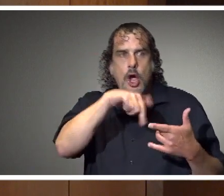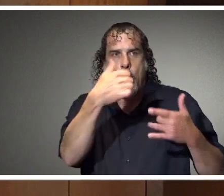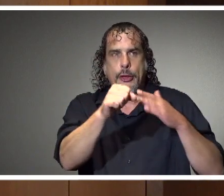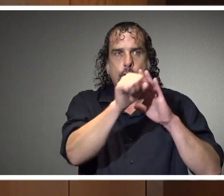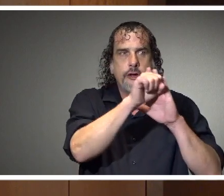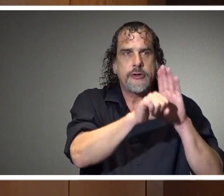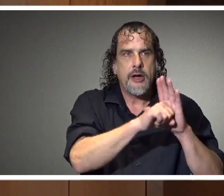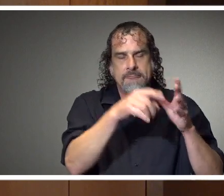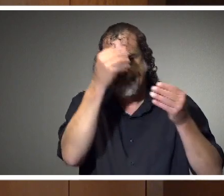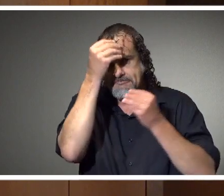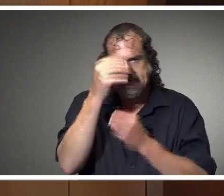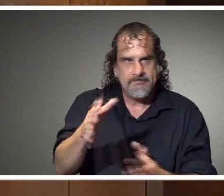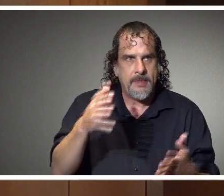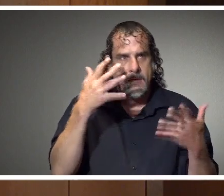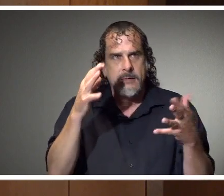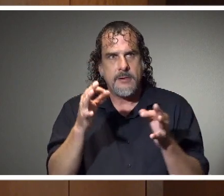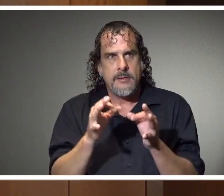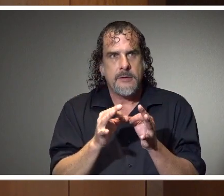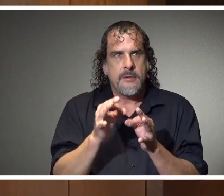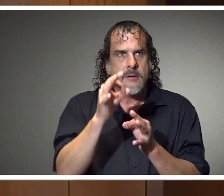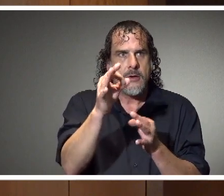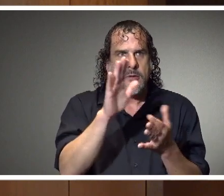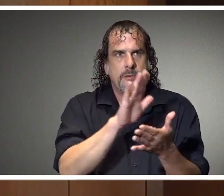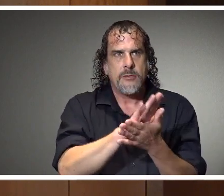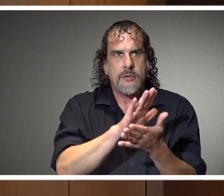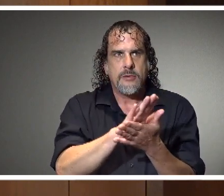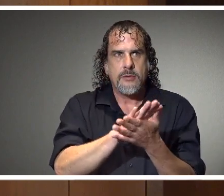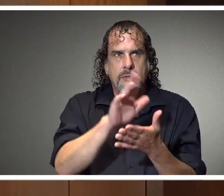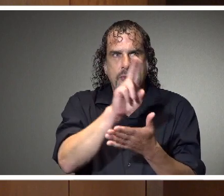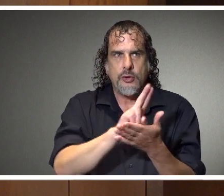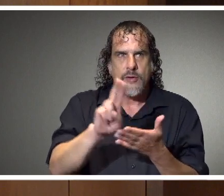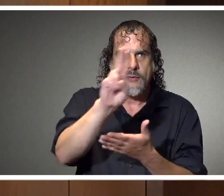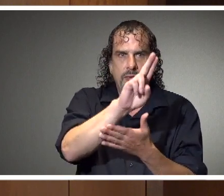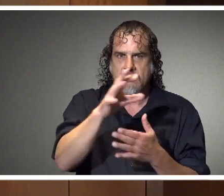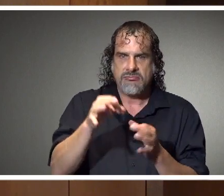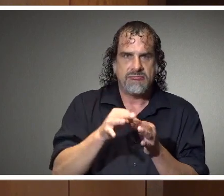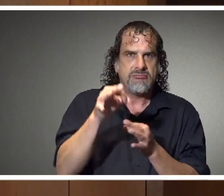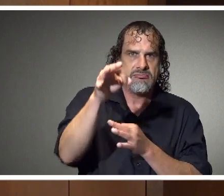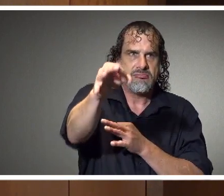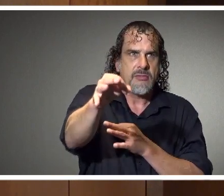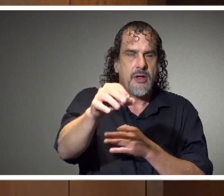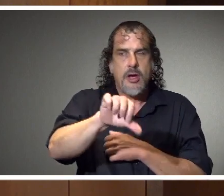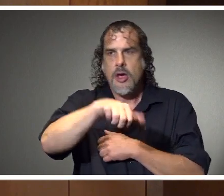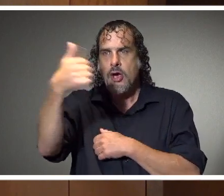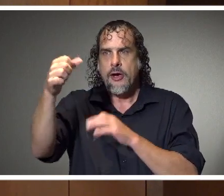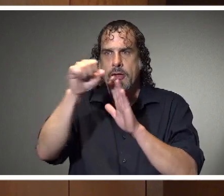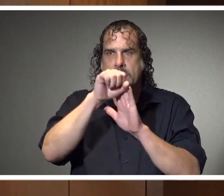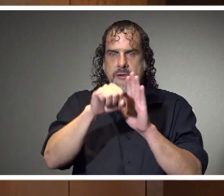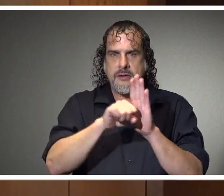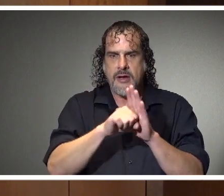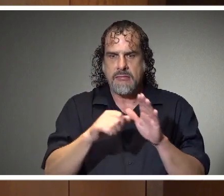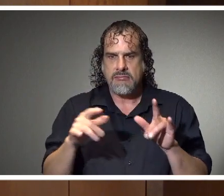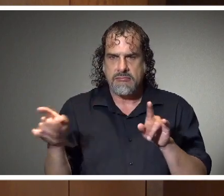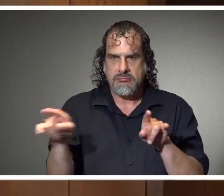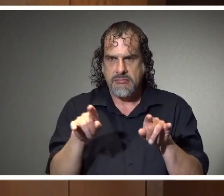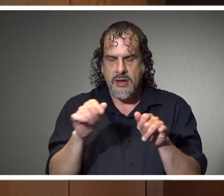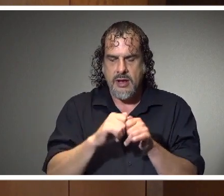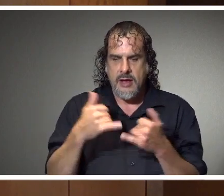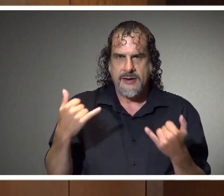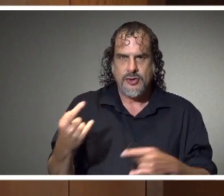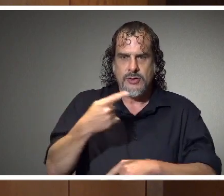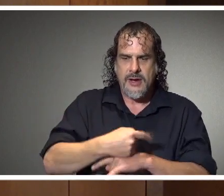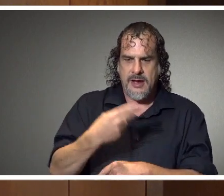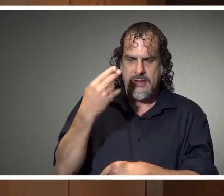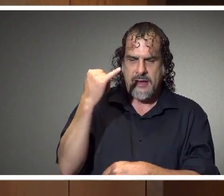already announced the delay of fall semesters at state universities. Other states are planning to move forward. Today, the IHL passed